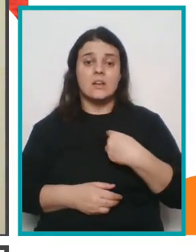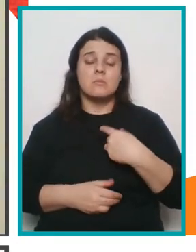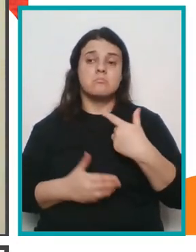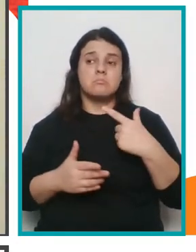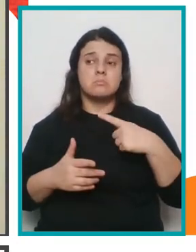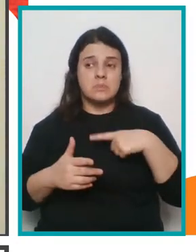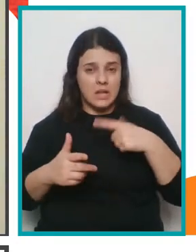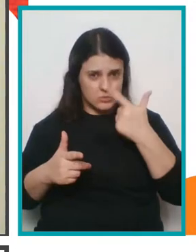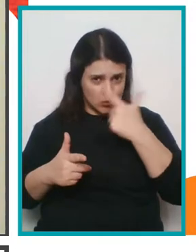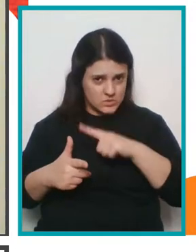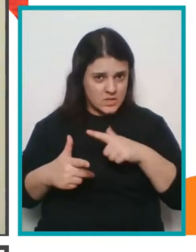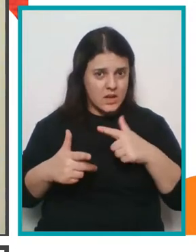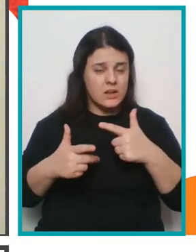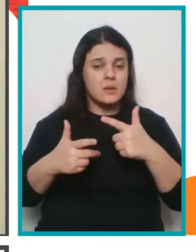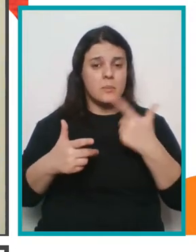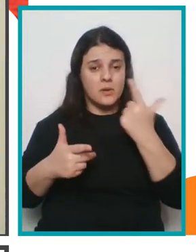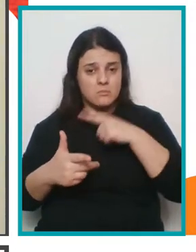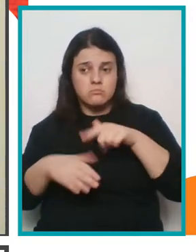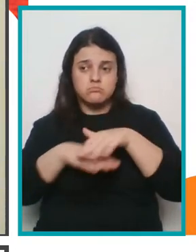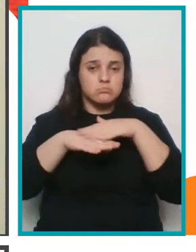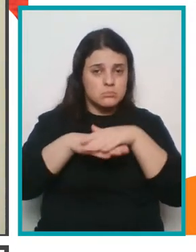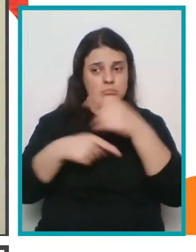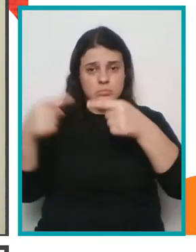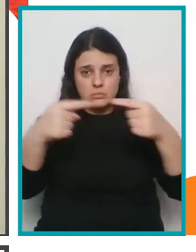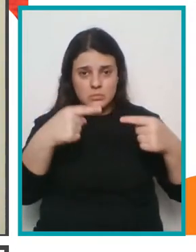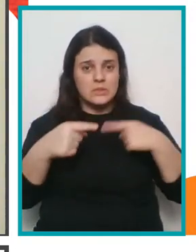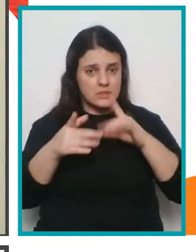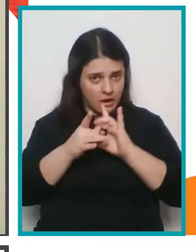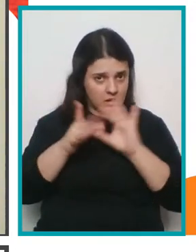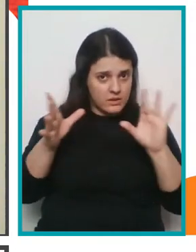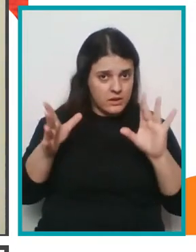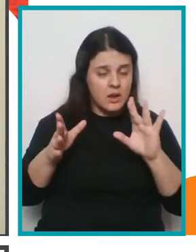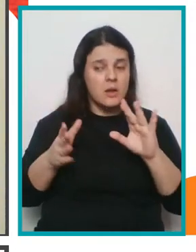Can I get that question again? I didn't get it clearly.